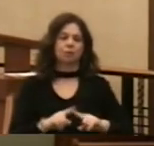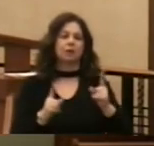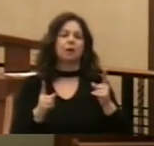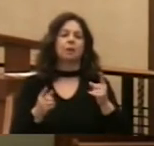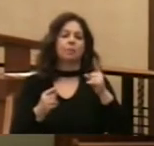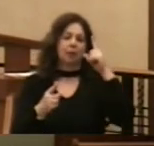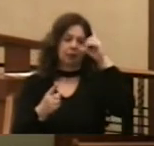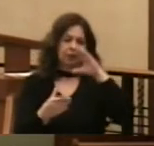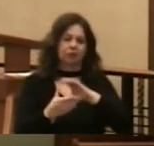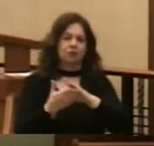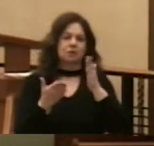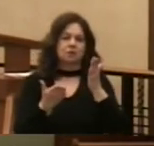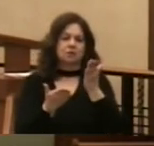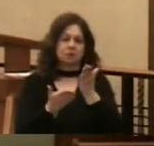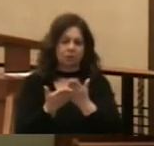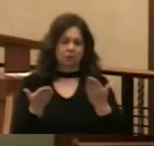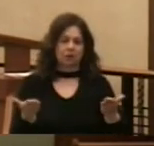as,